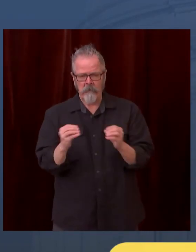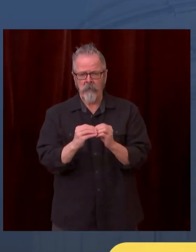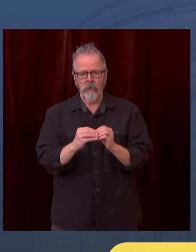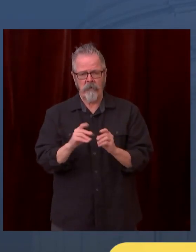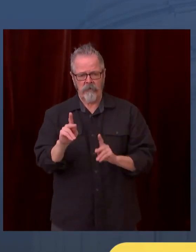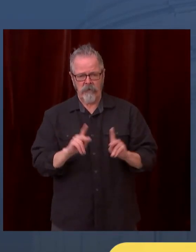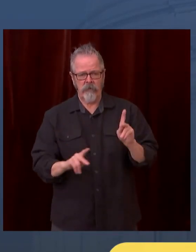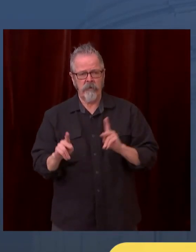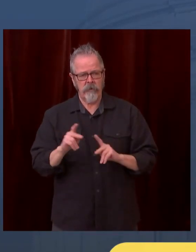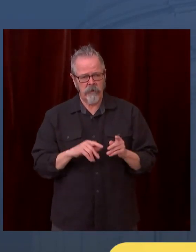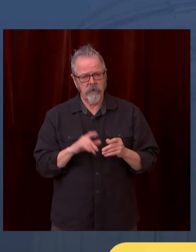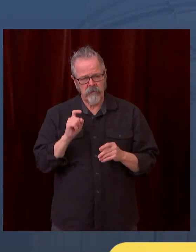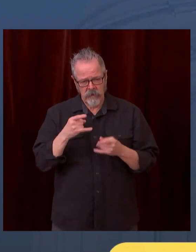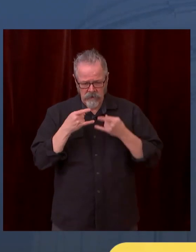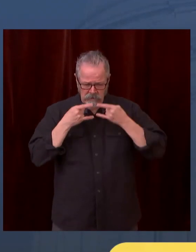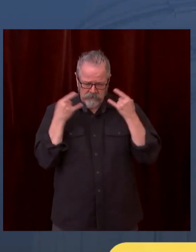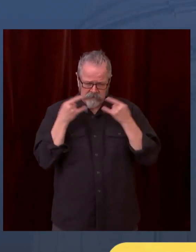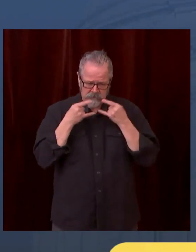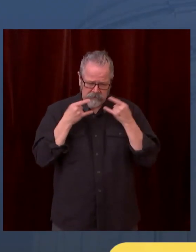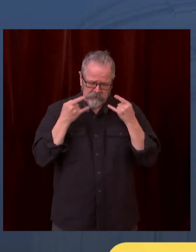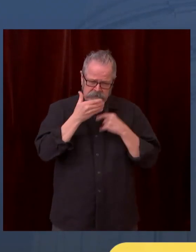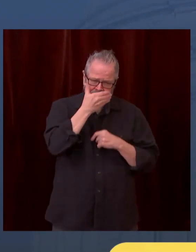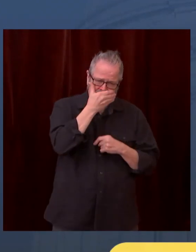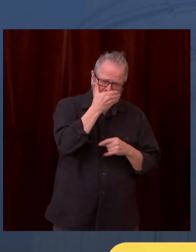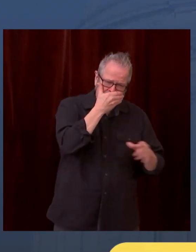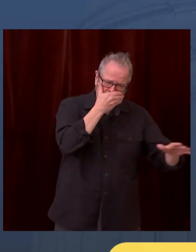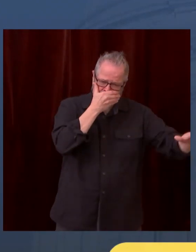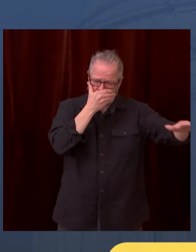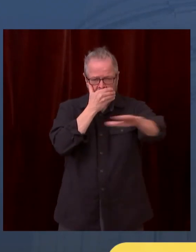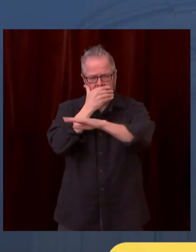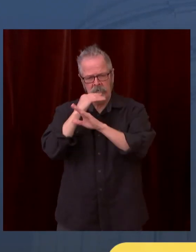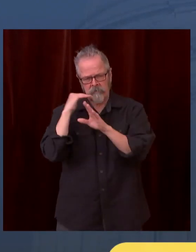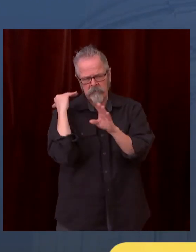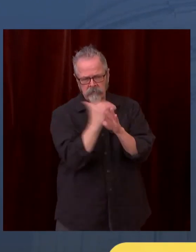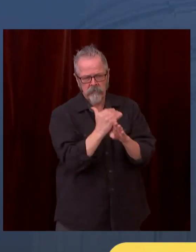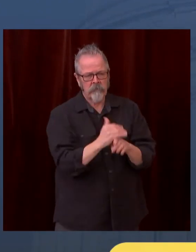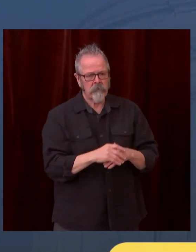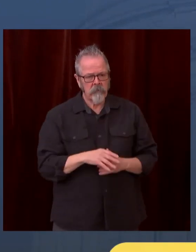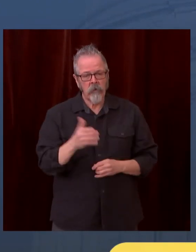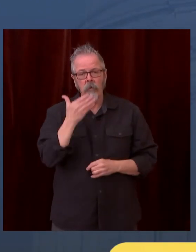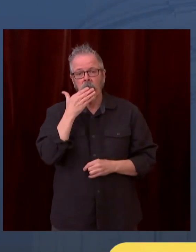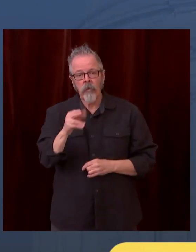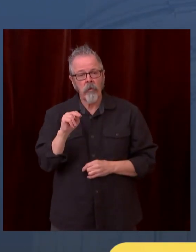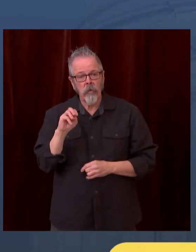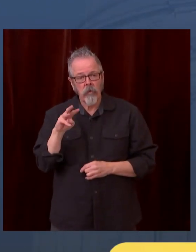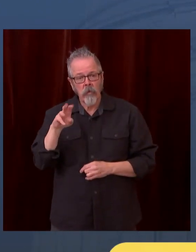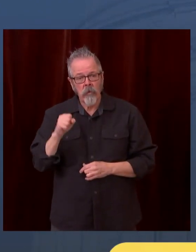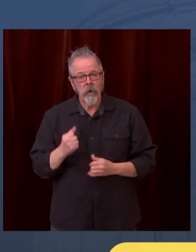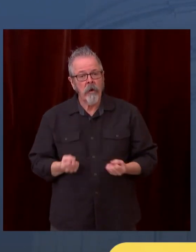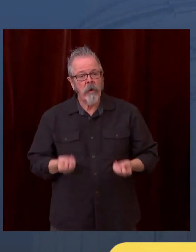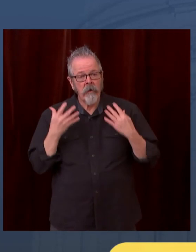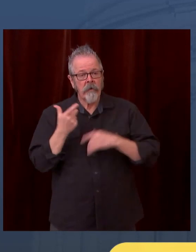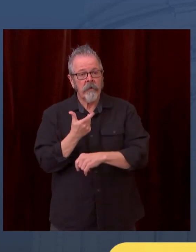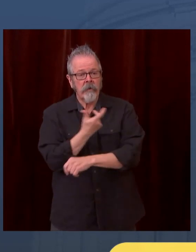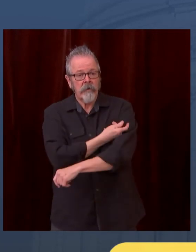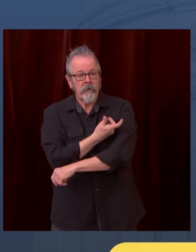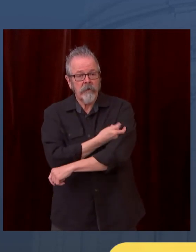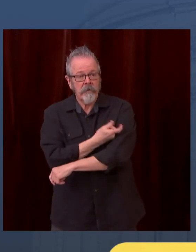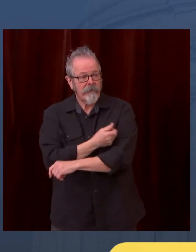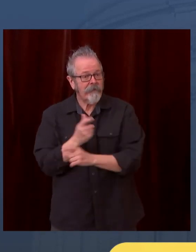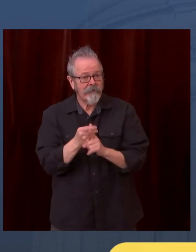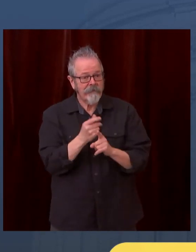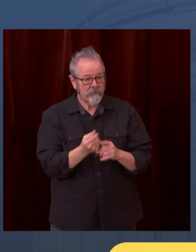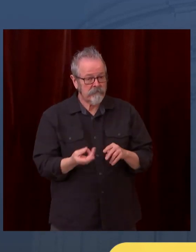significantly increasing now every week. We have a hopeful new vaccine, a one-dose vaccine, in the next several weeks. We